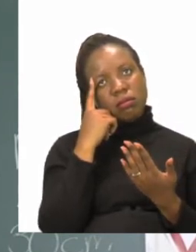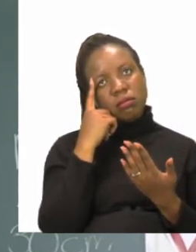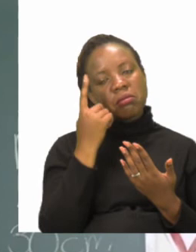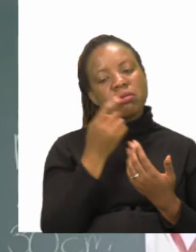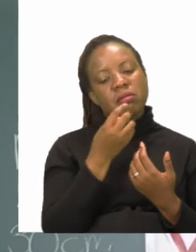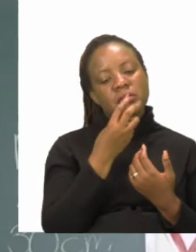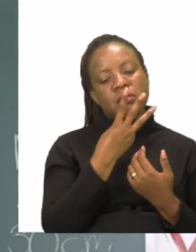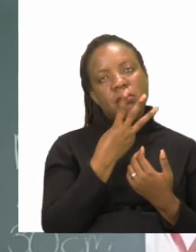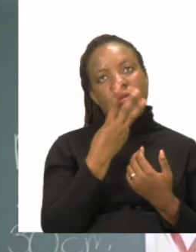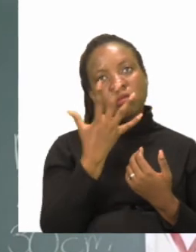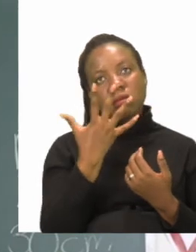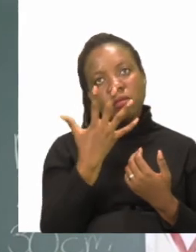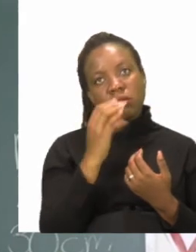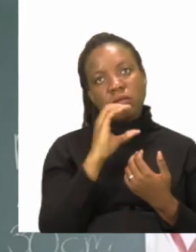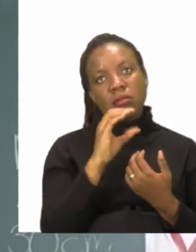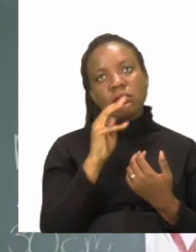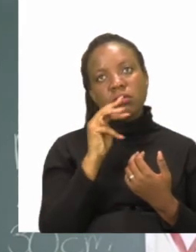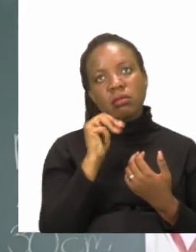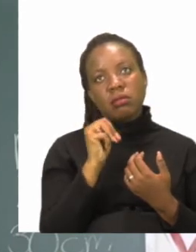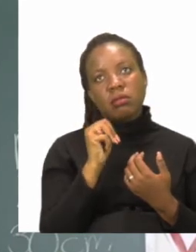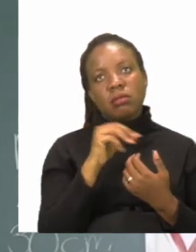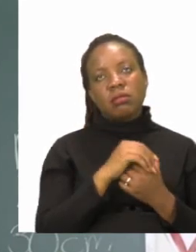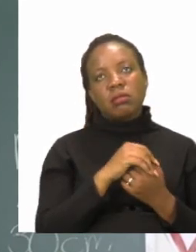35 centimeters.